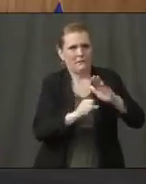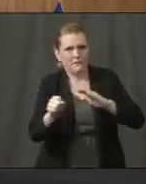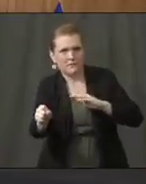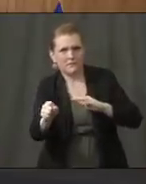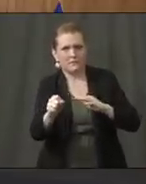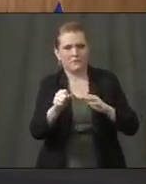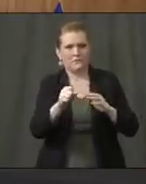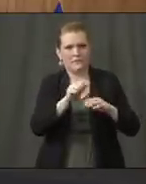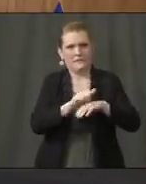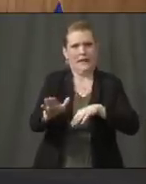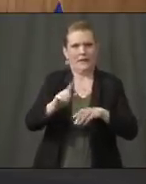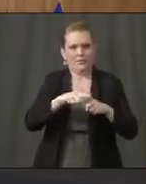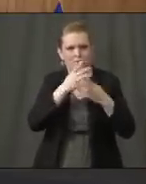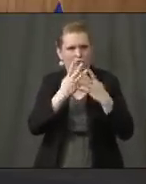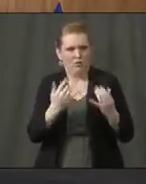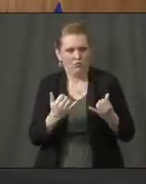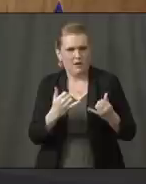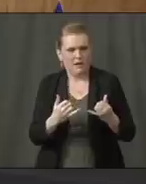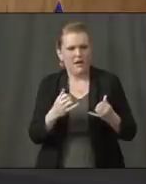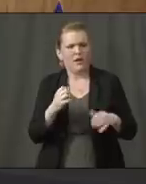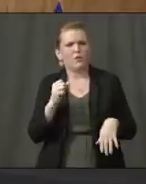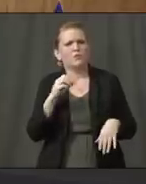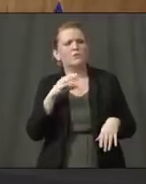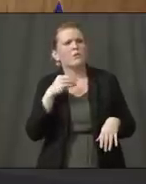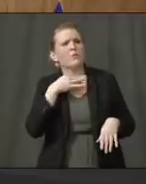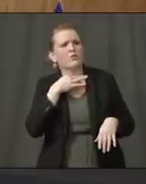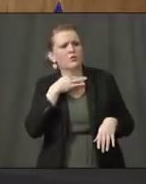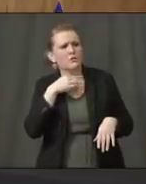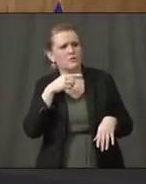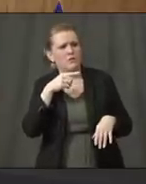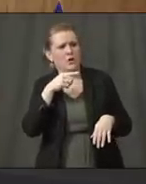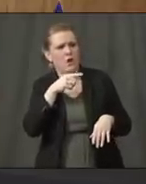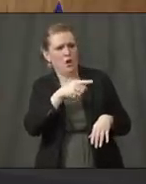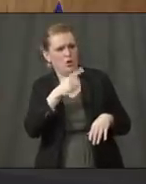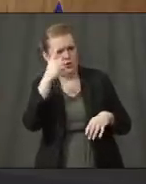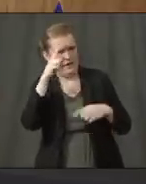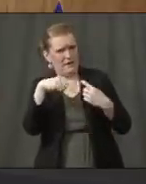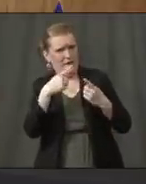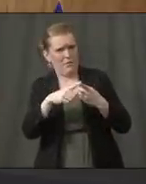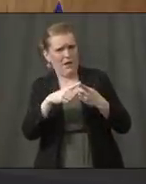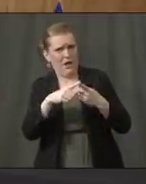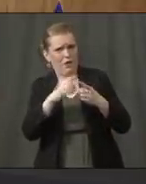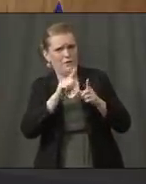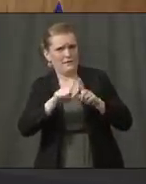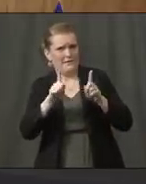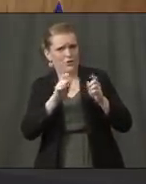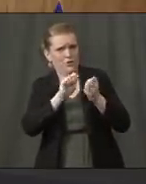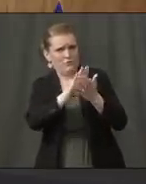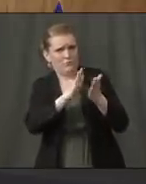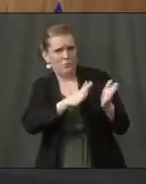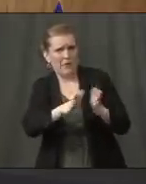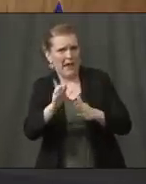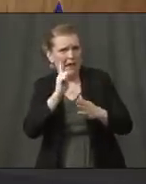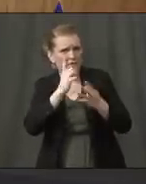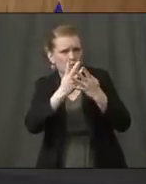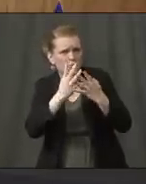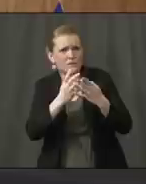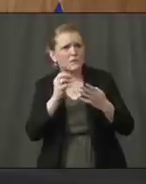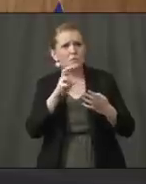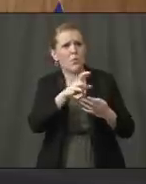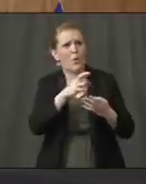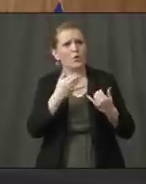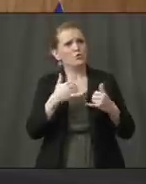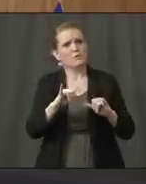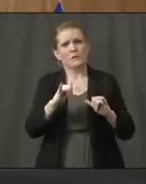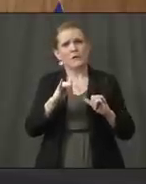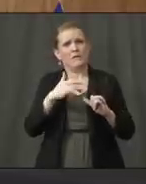people at a higher rate. Are you reconsidering that at this point, or do you still intend to just keep things